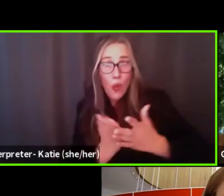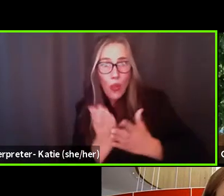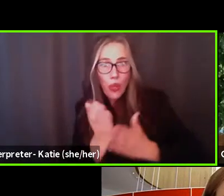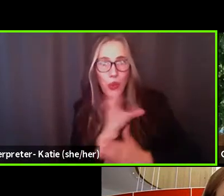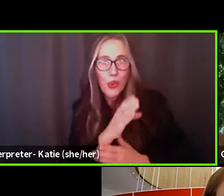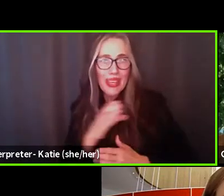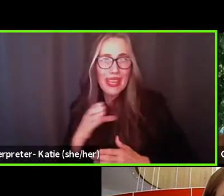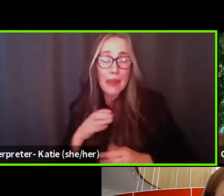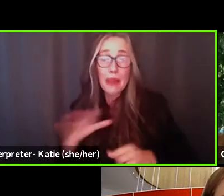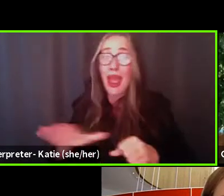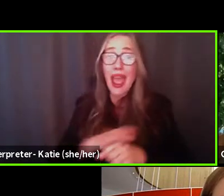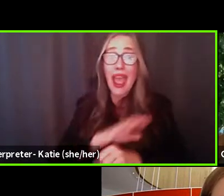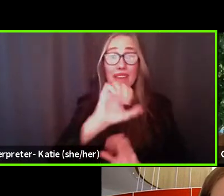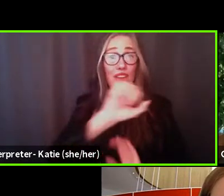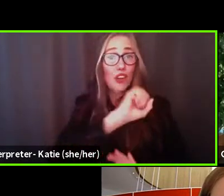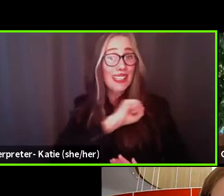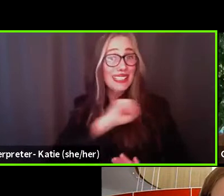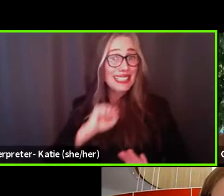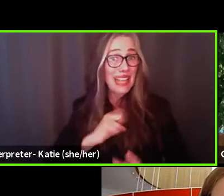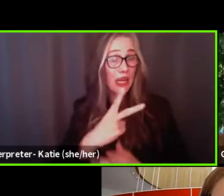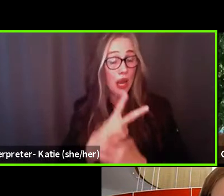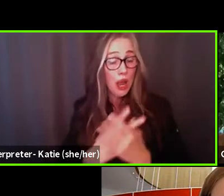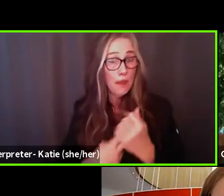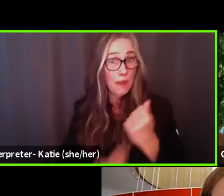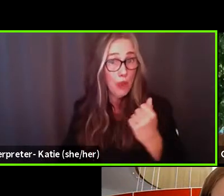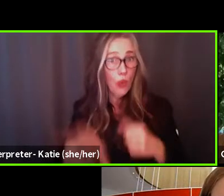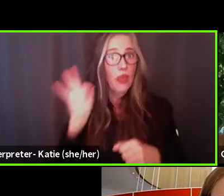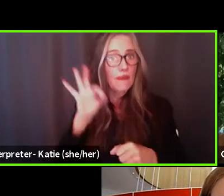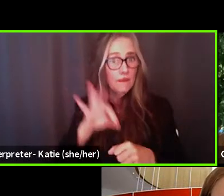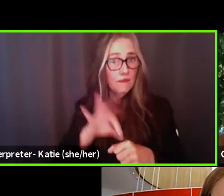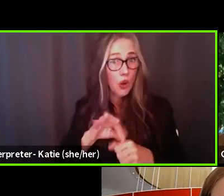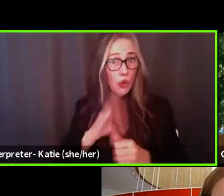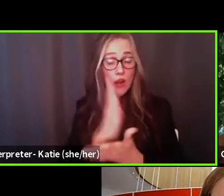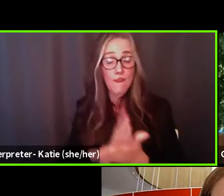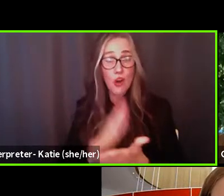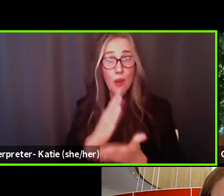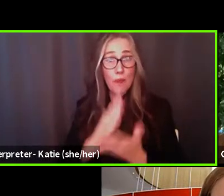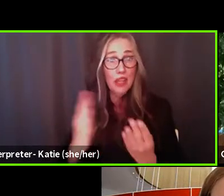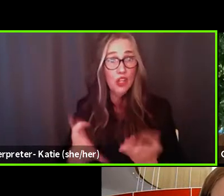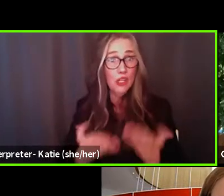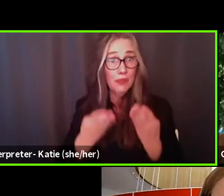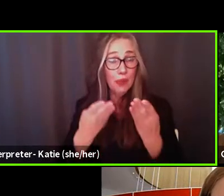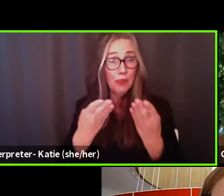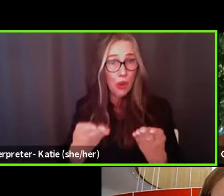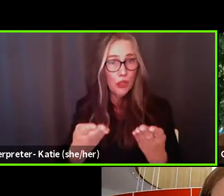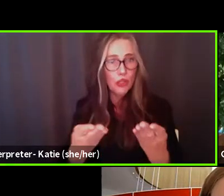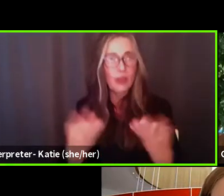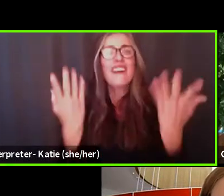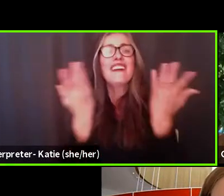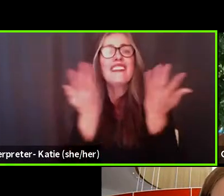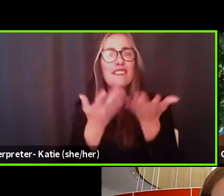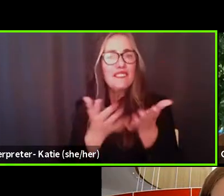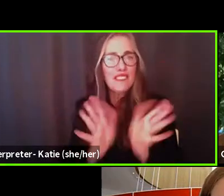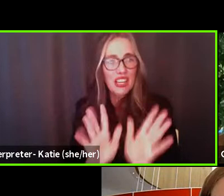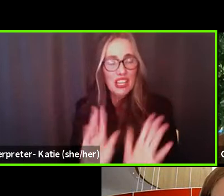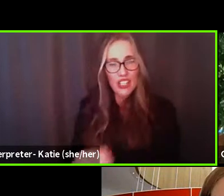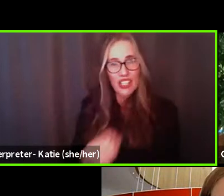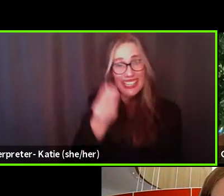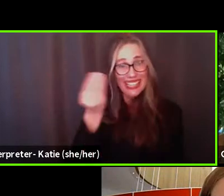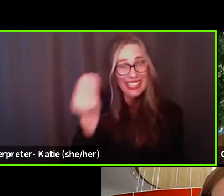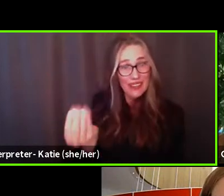full senate vote on the legislative budget proposal that it will then go to governor newsom's